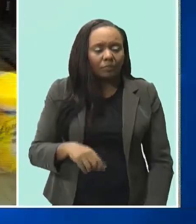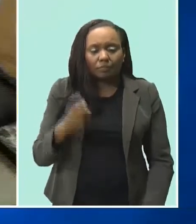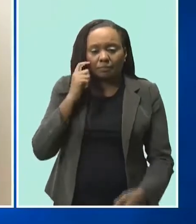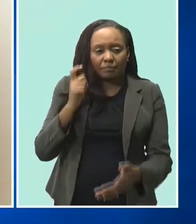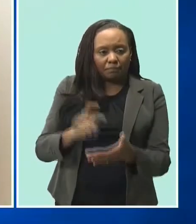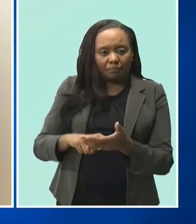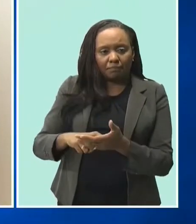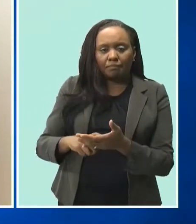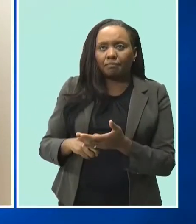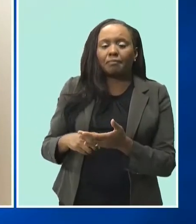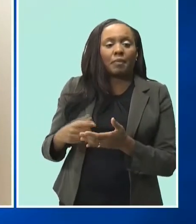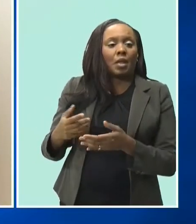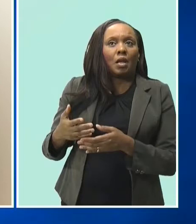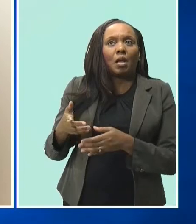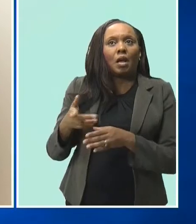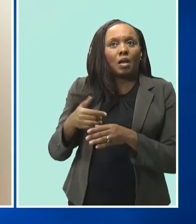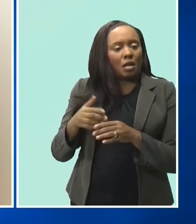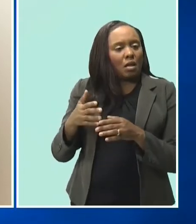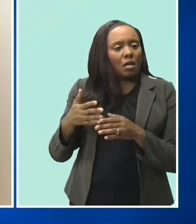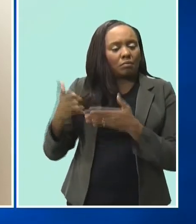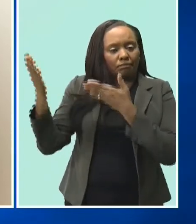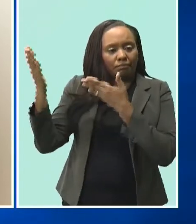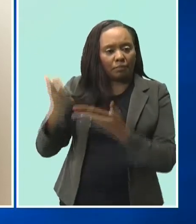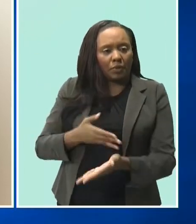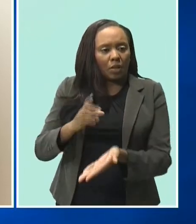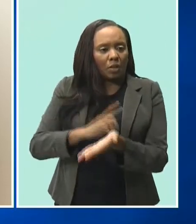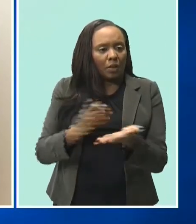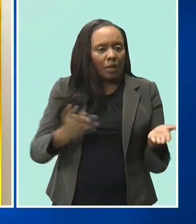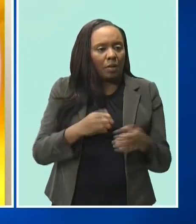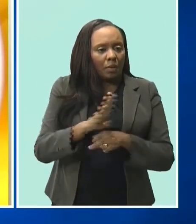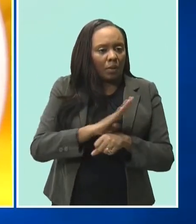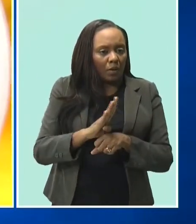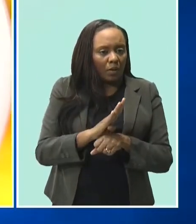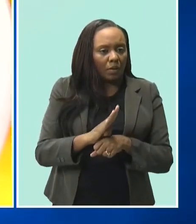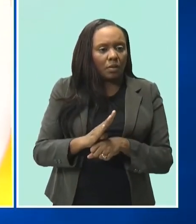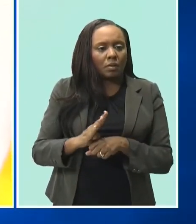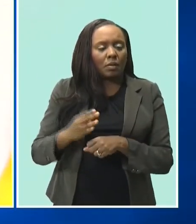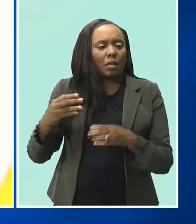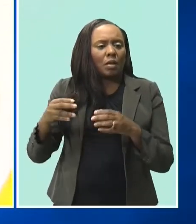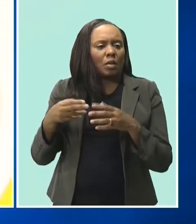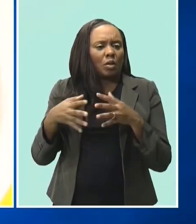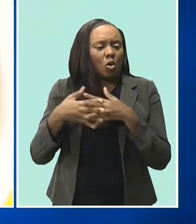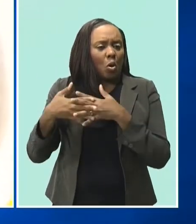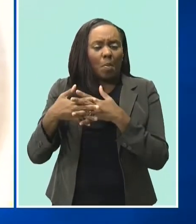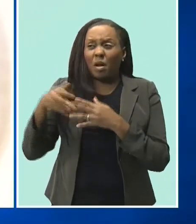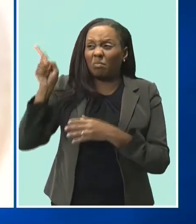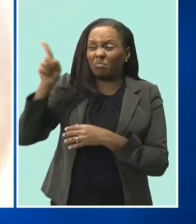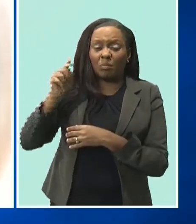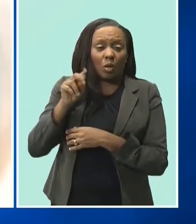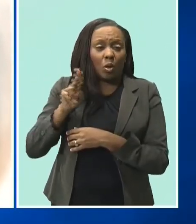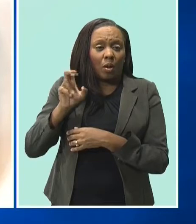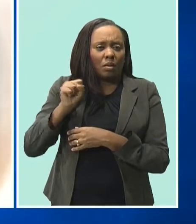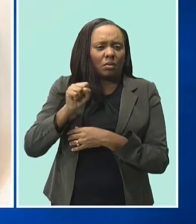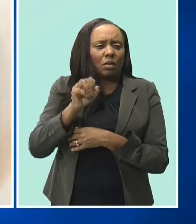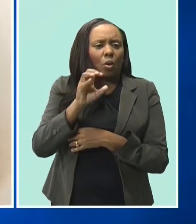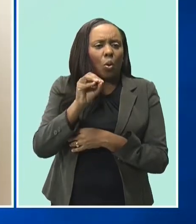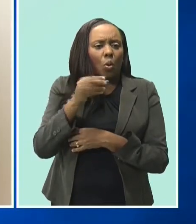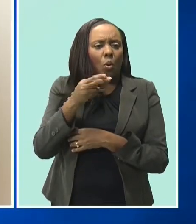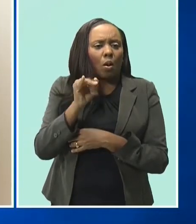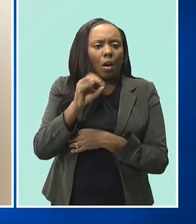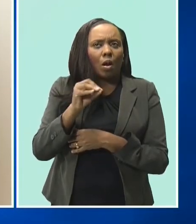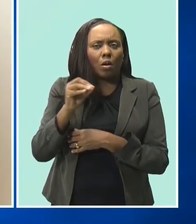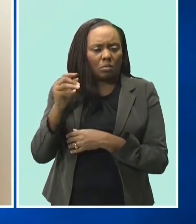says with the arrival of these cows and the projected increase in milk production, the industry now has the impetus to expand. He's called